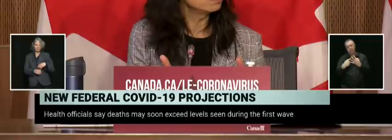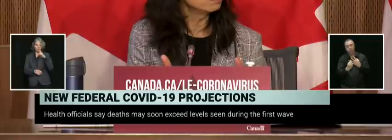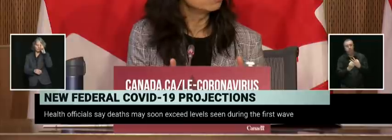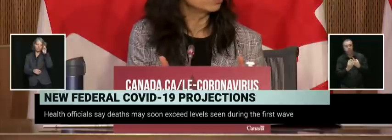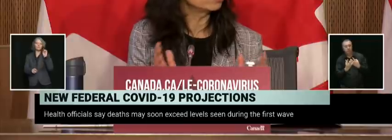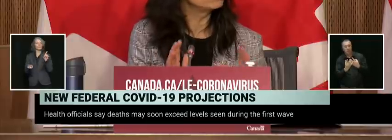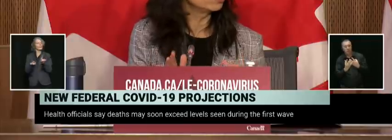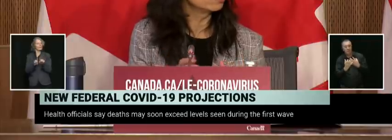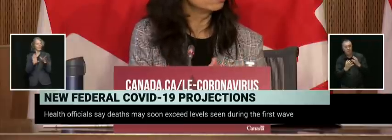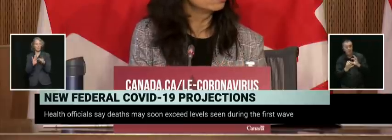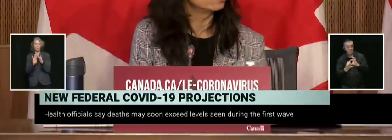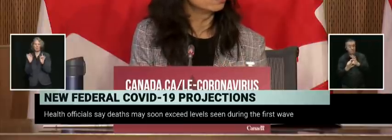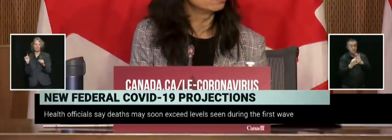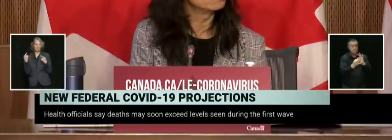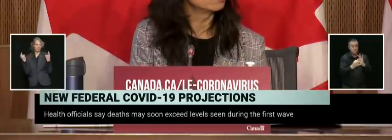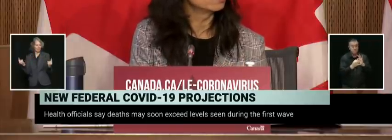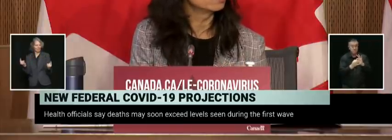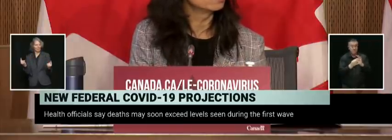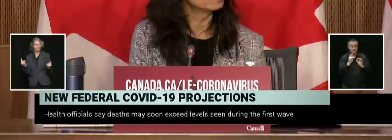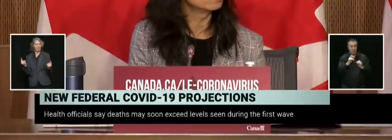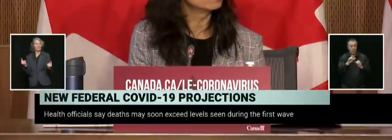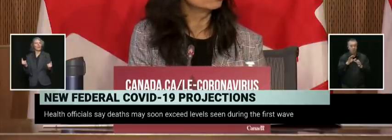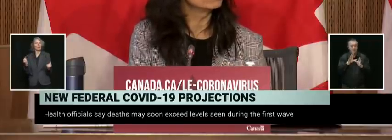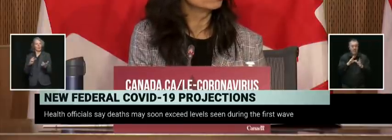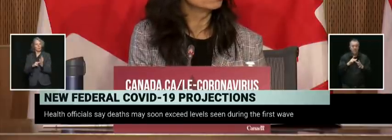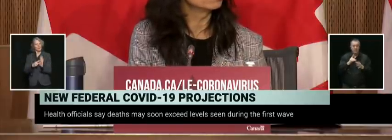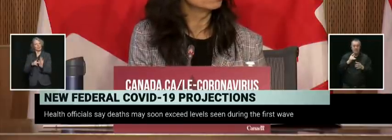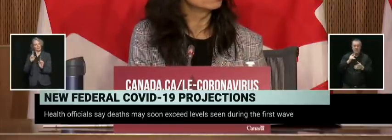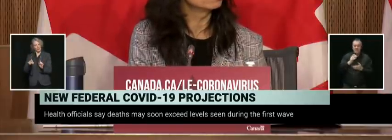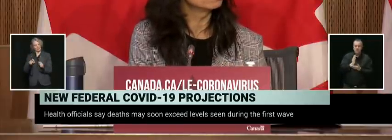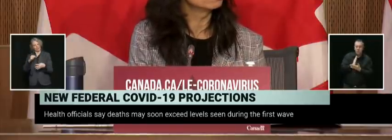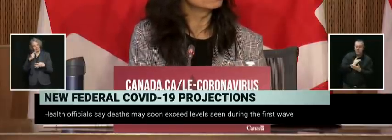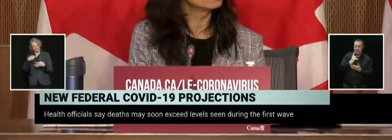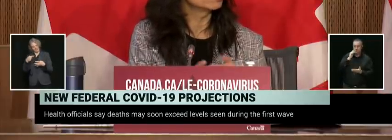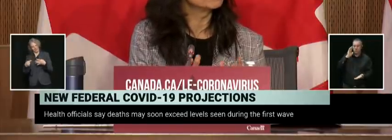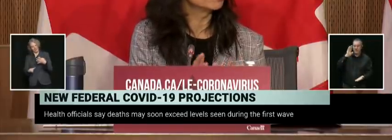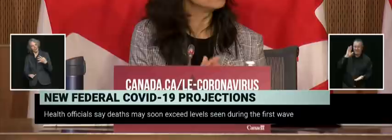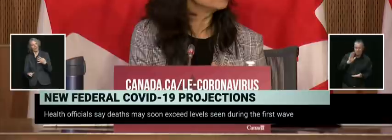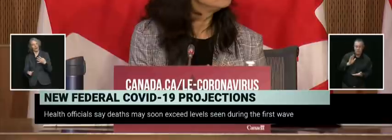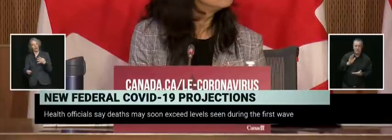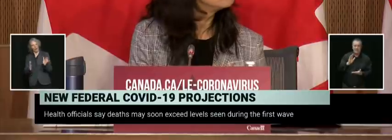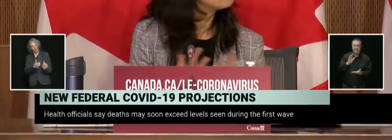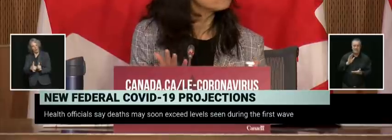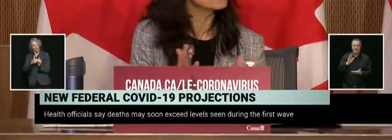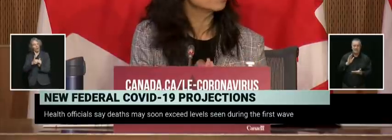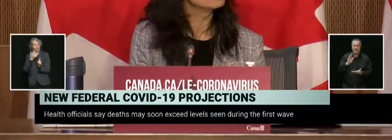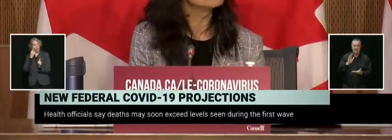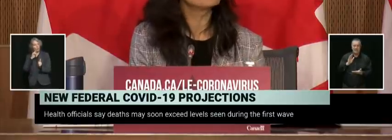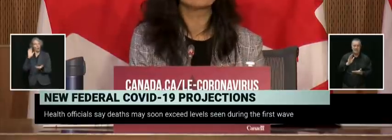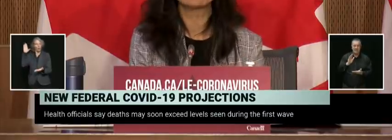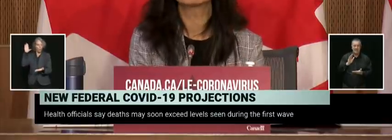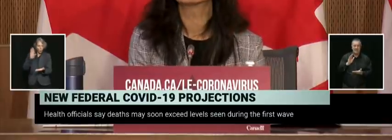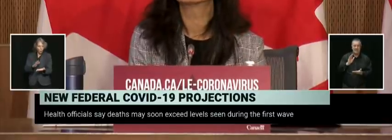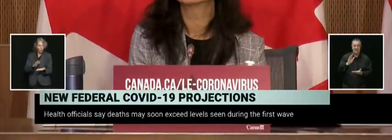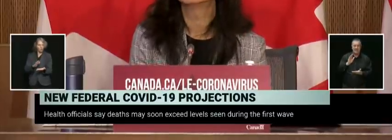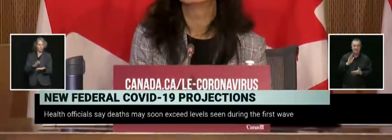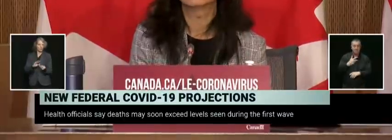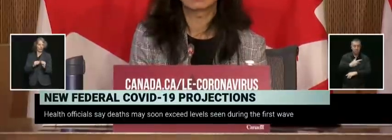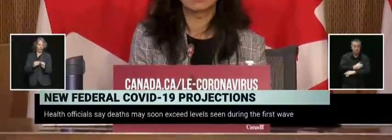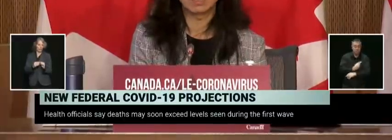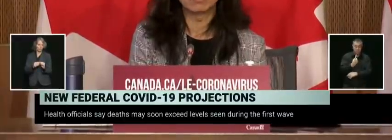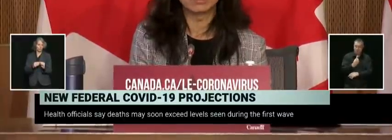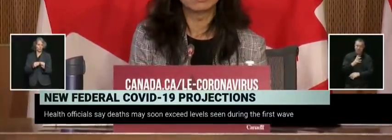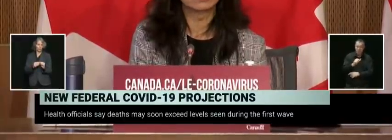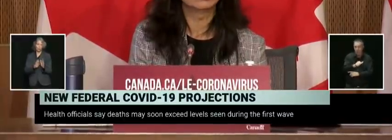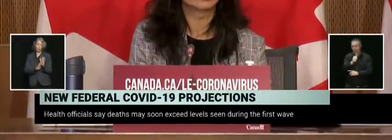stratégies pour réduire le taux de l'épidémie. Okay, we'll have to end the press conference there. That concludes